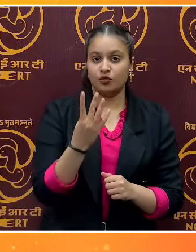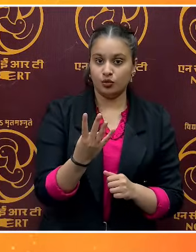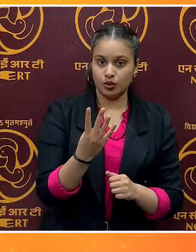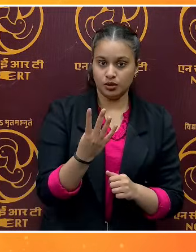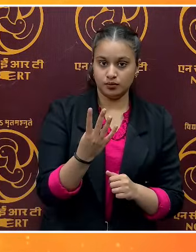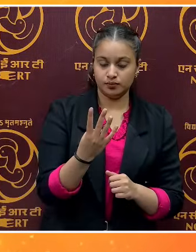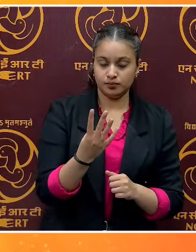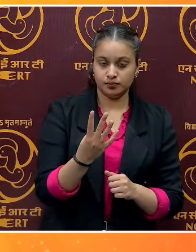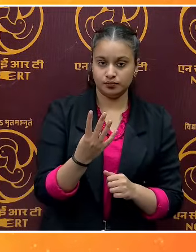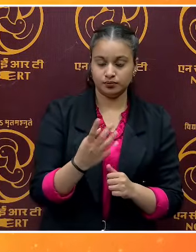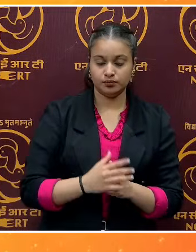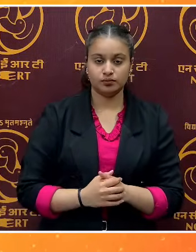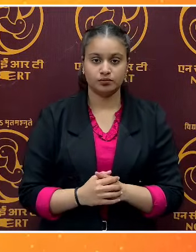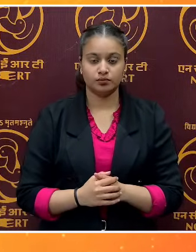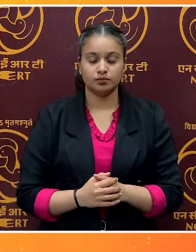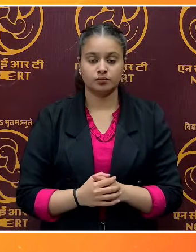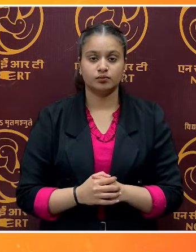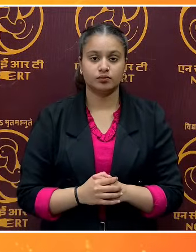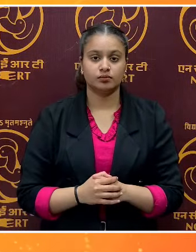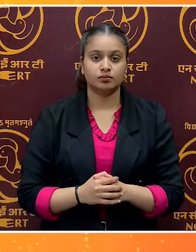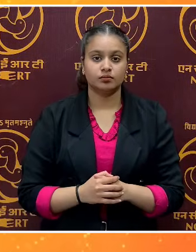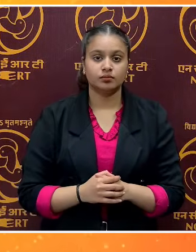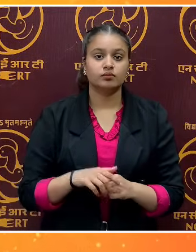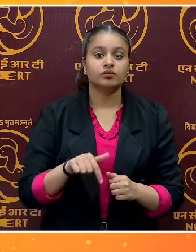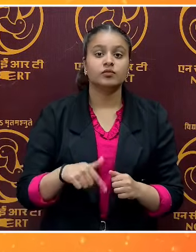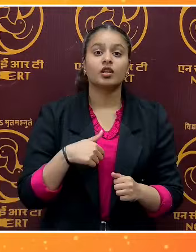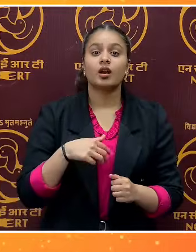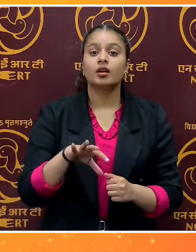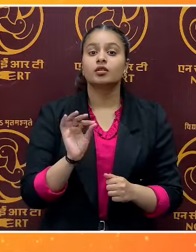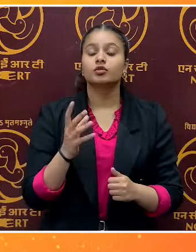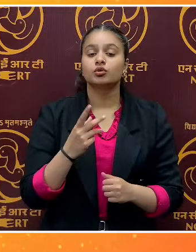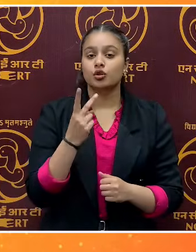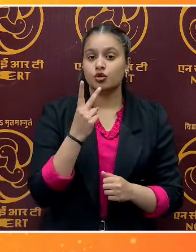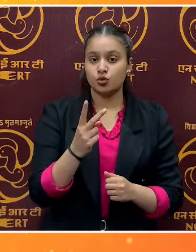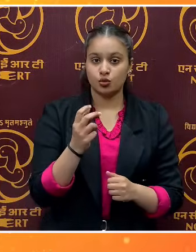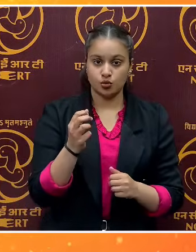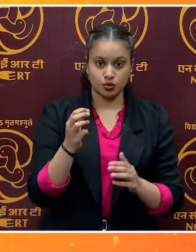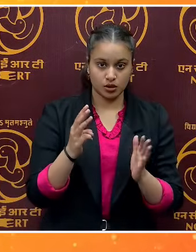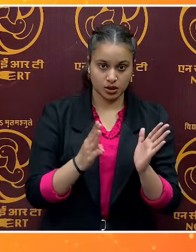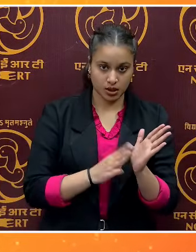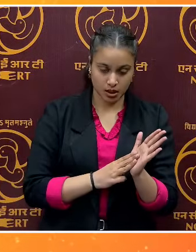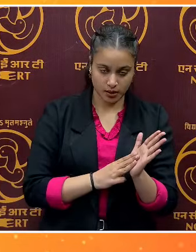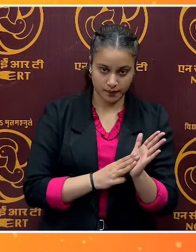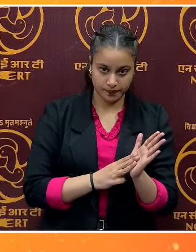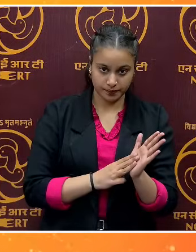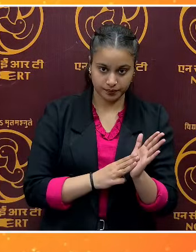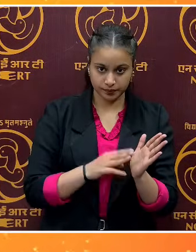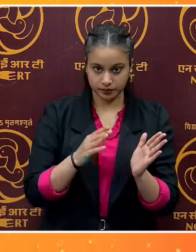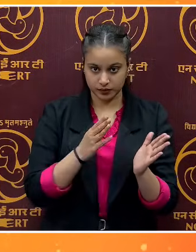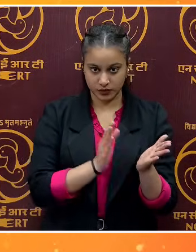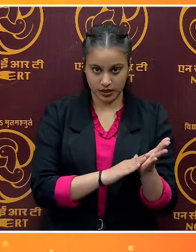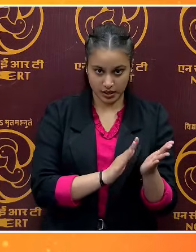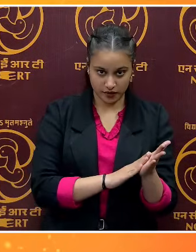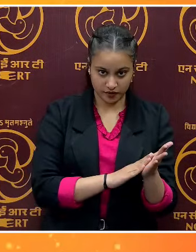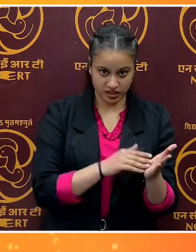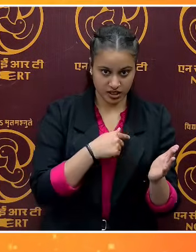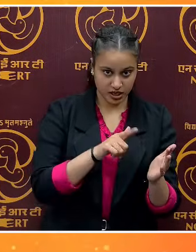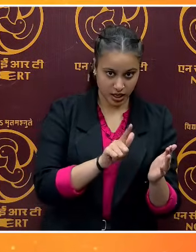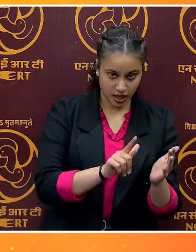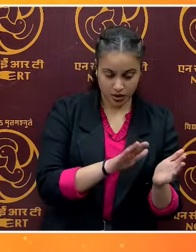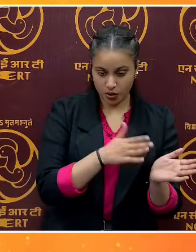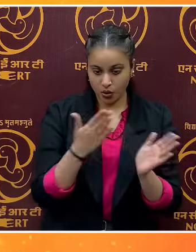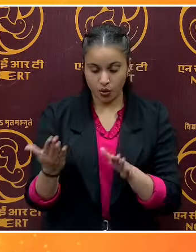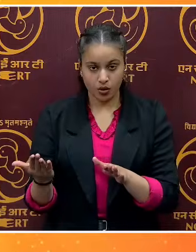centimeters. Alright. Right. So, I will be taking 2 centimeters towards the left of L and